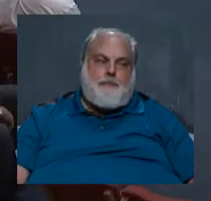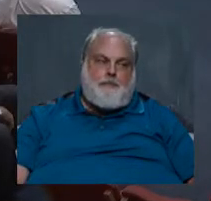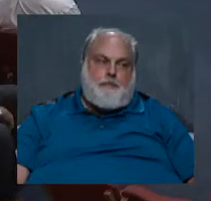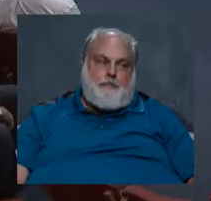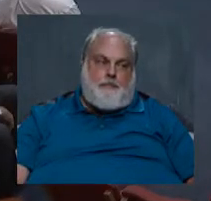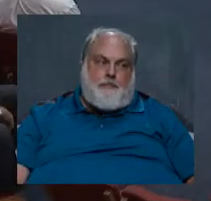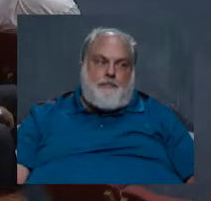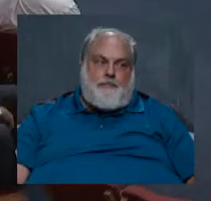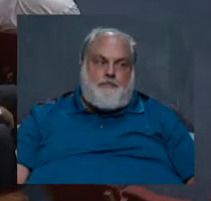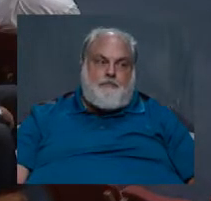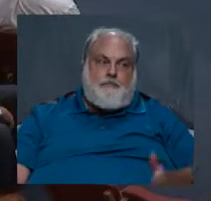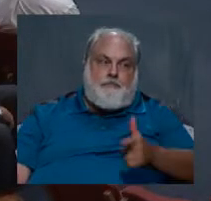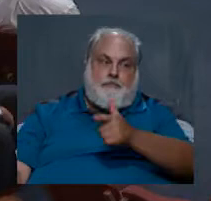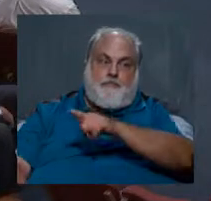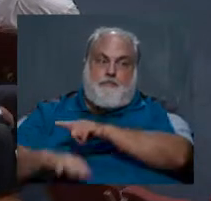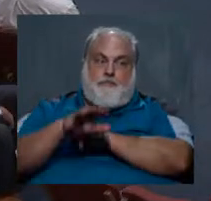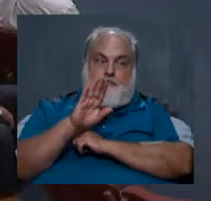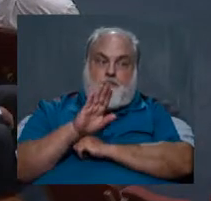Mr. Finney.